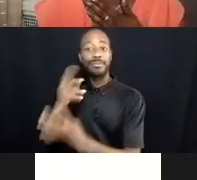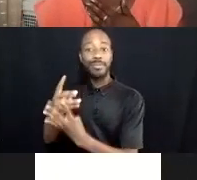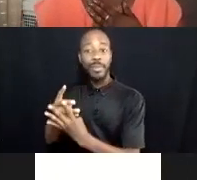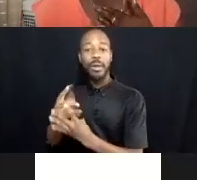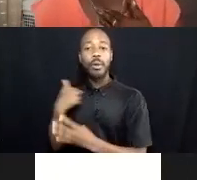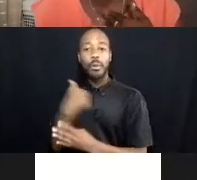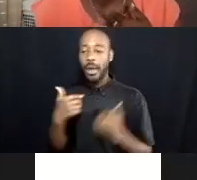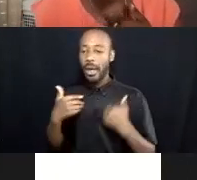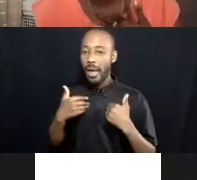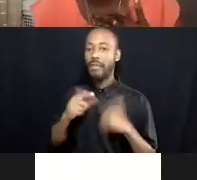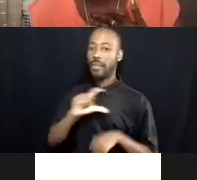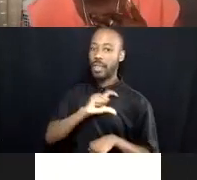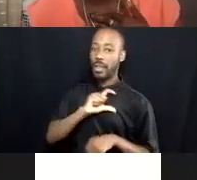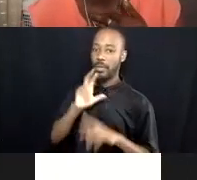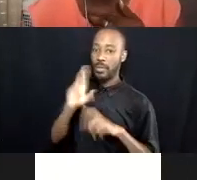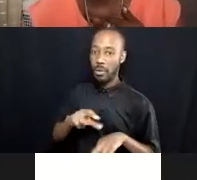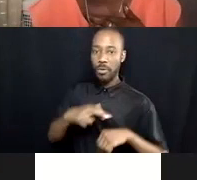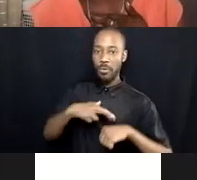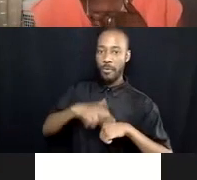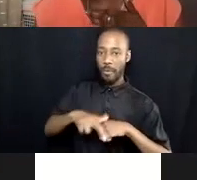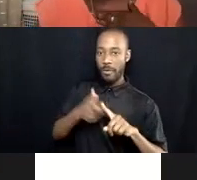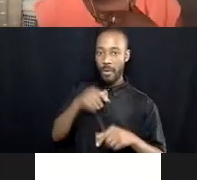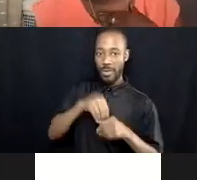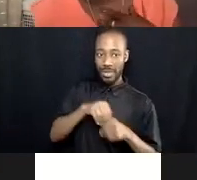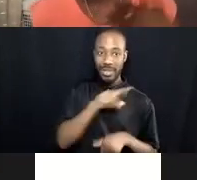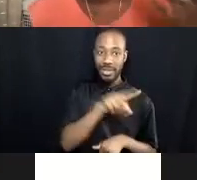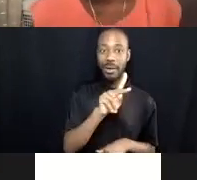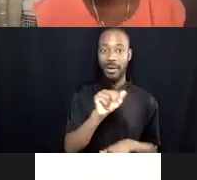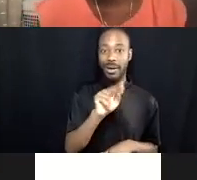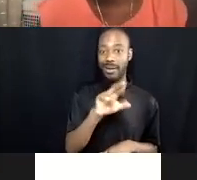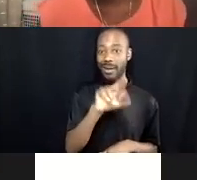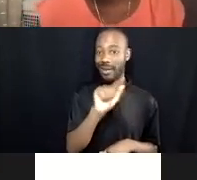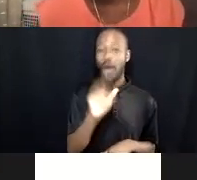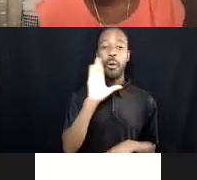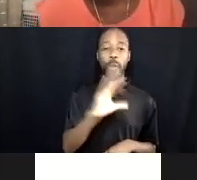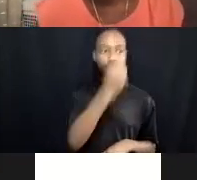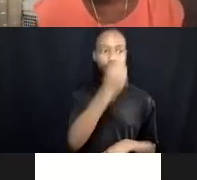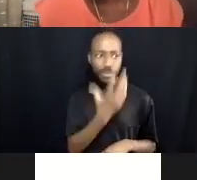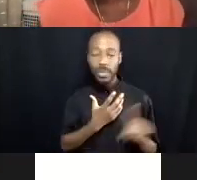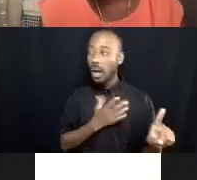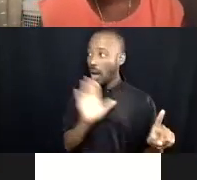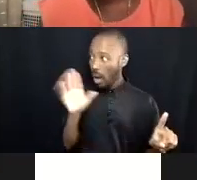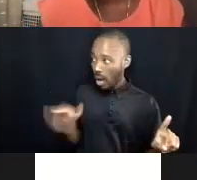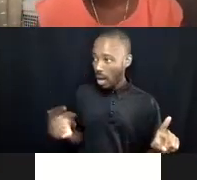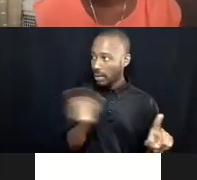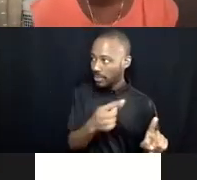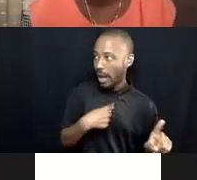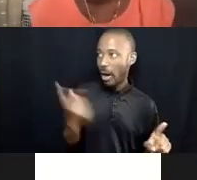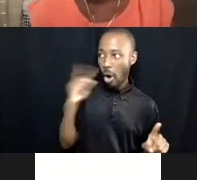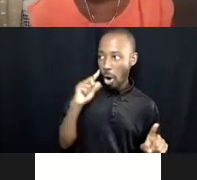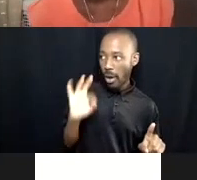take referrals from inside. So Kanataka will let us know about a person that she has either heard of or she